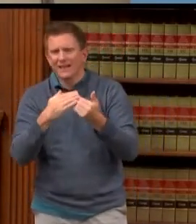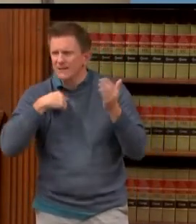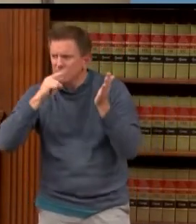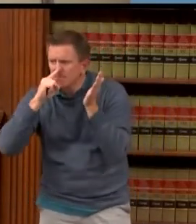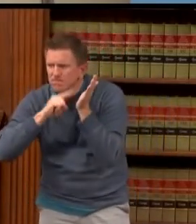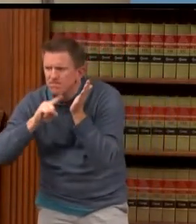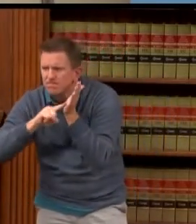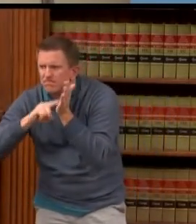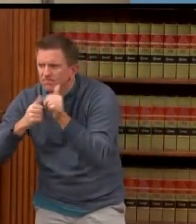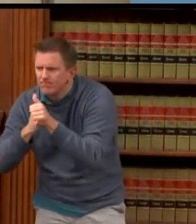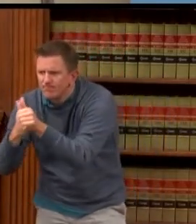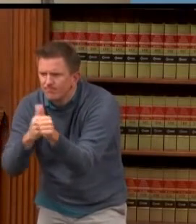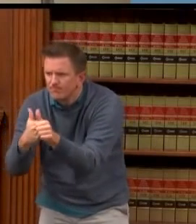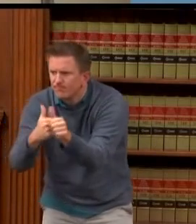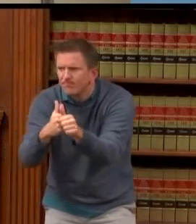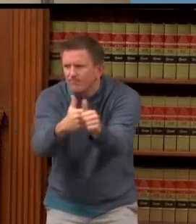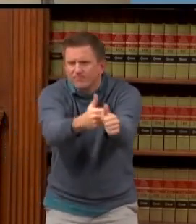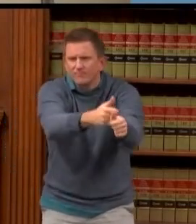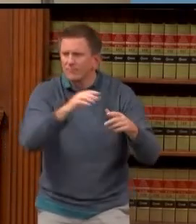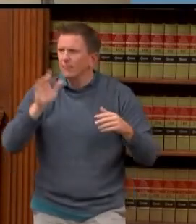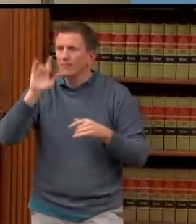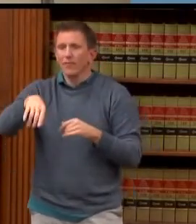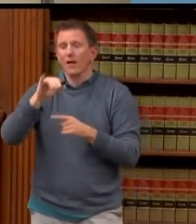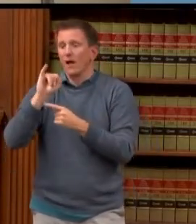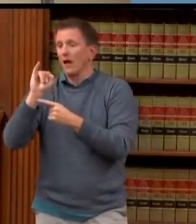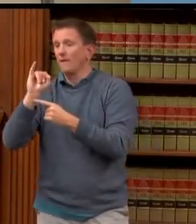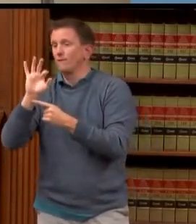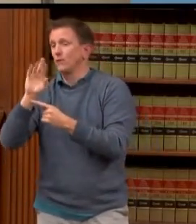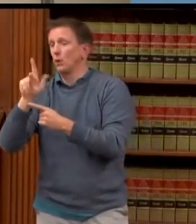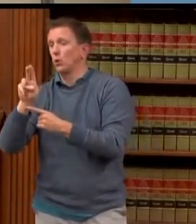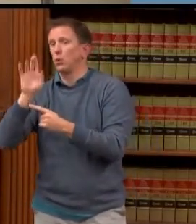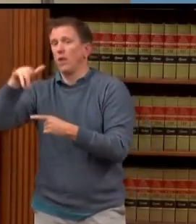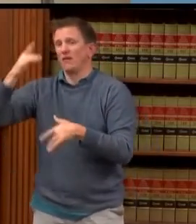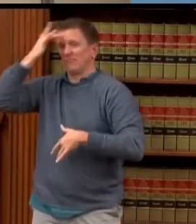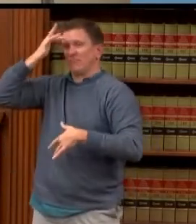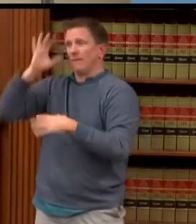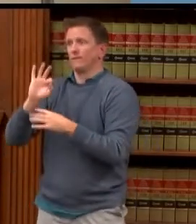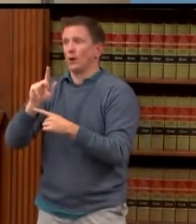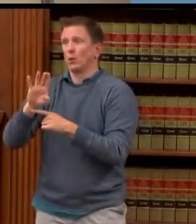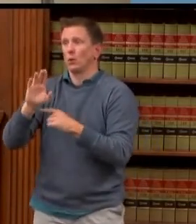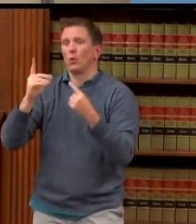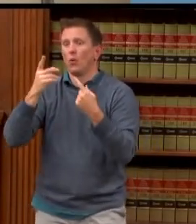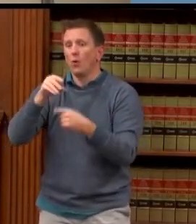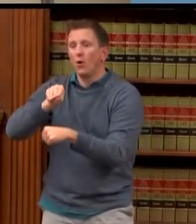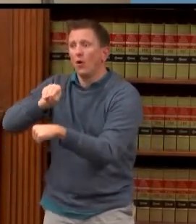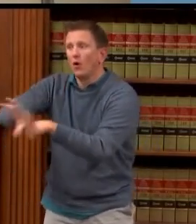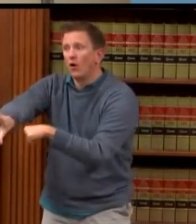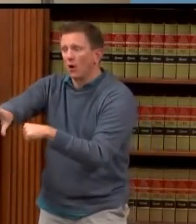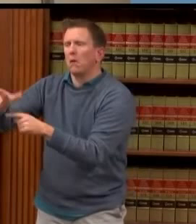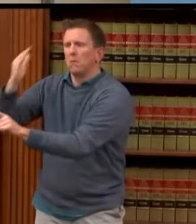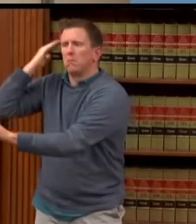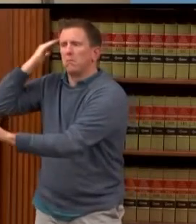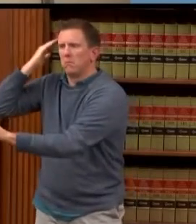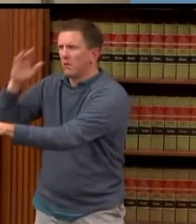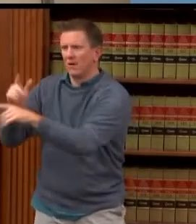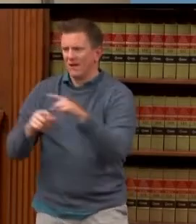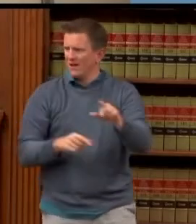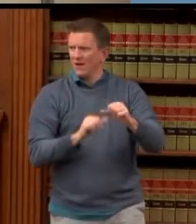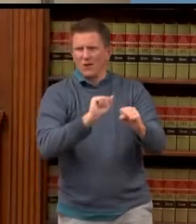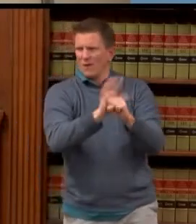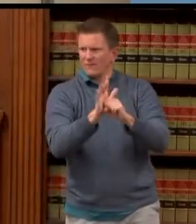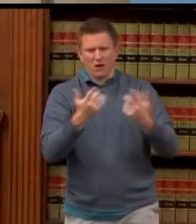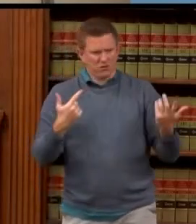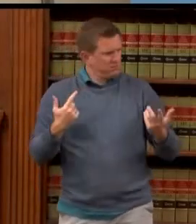of infectious diseases, there's a high rate of asymptomatic people. What we do know